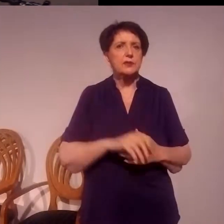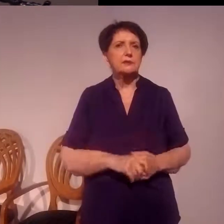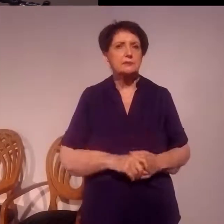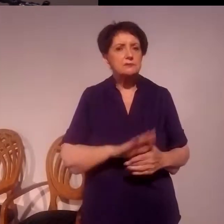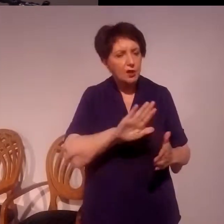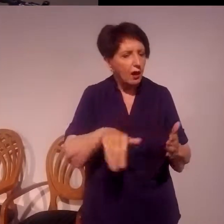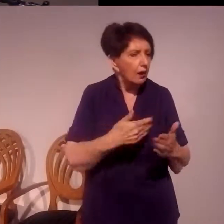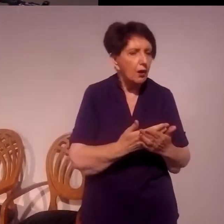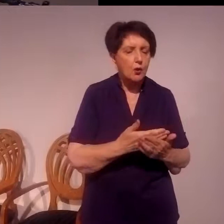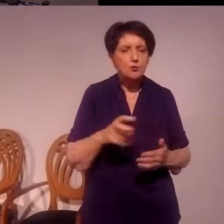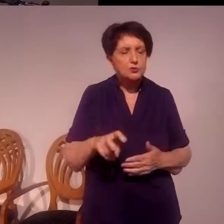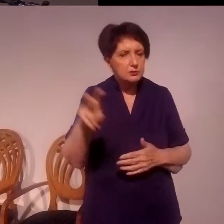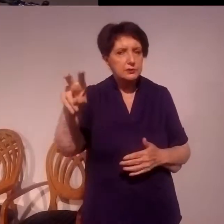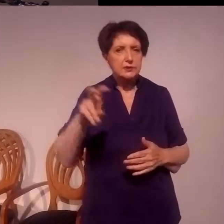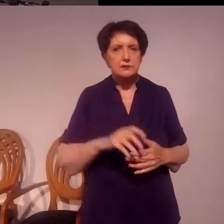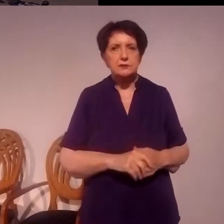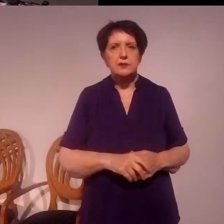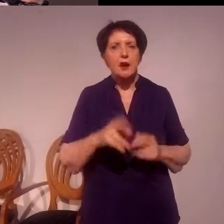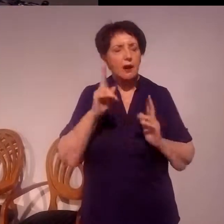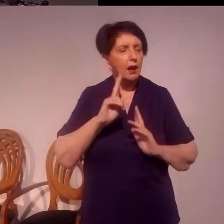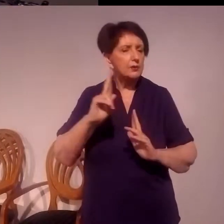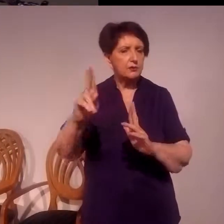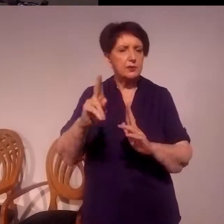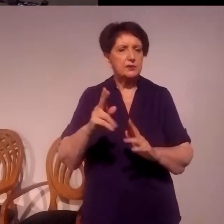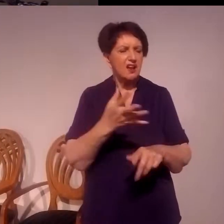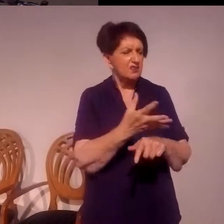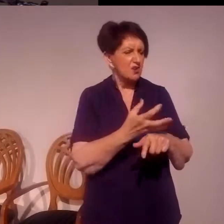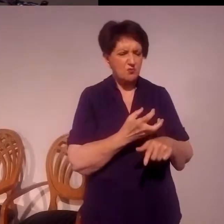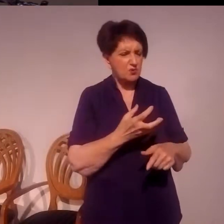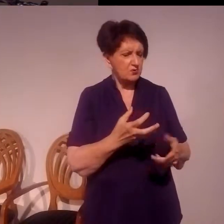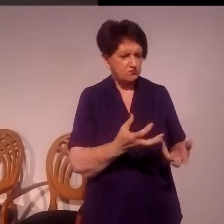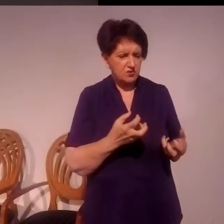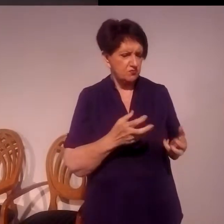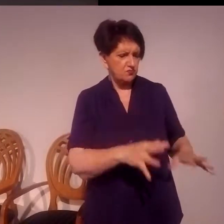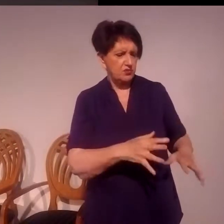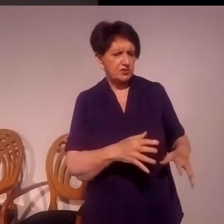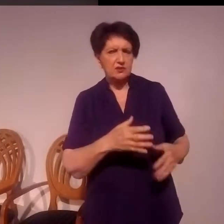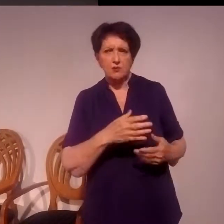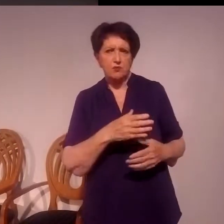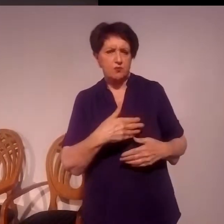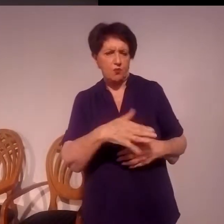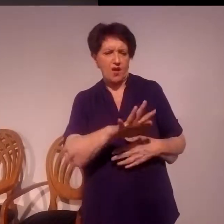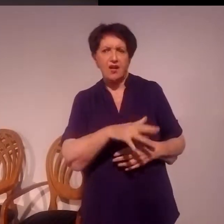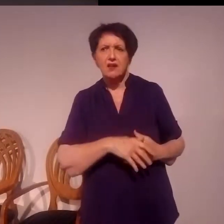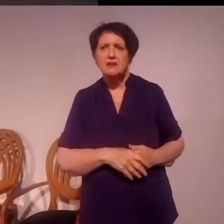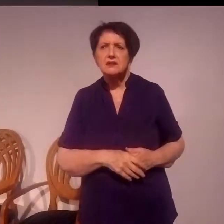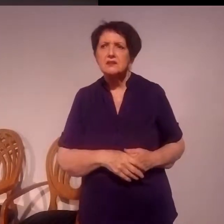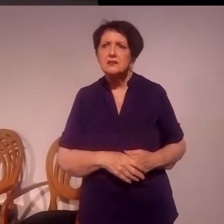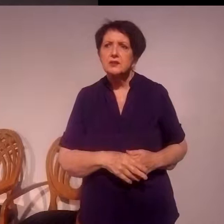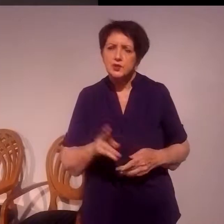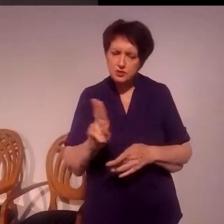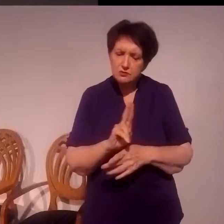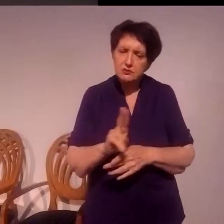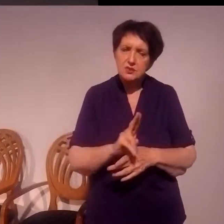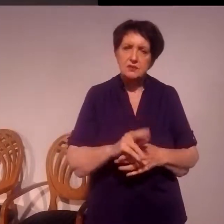the entirety of our own journey. Don't wish any of it away. And use